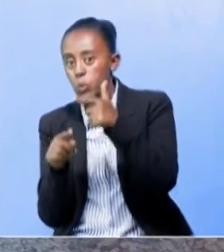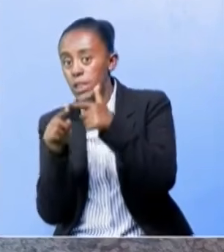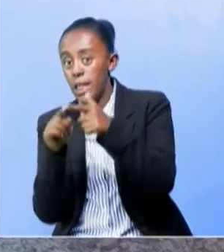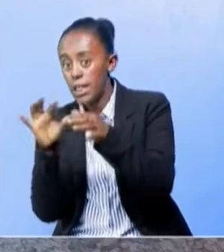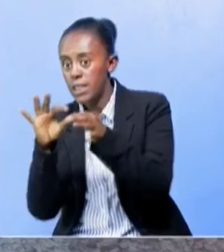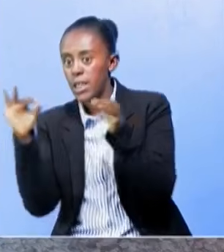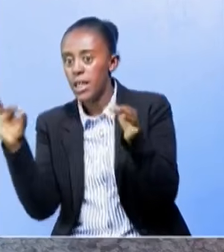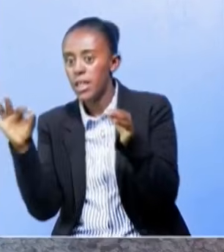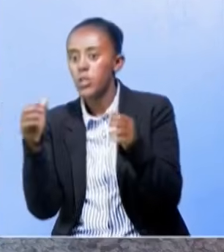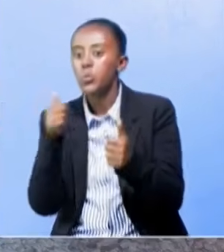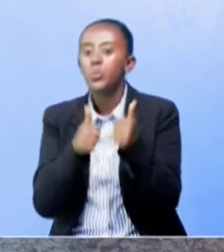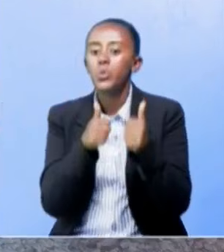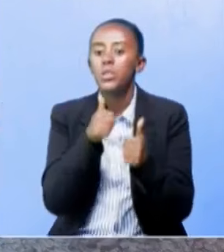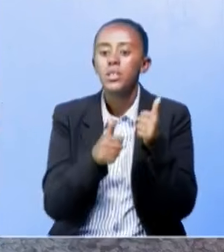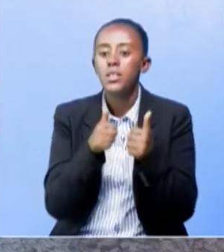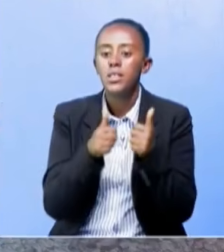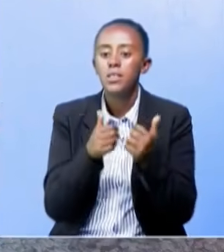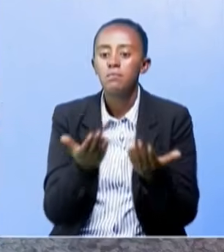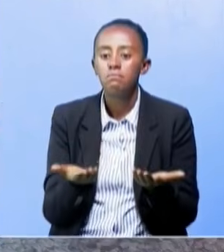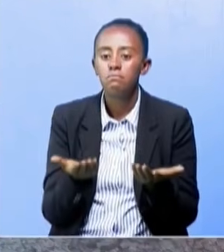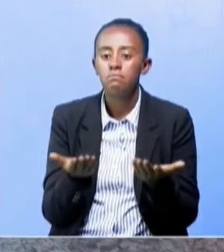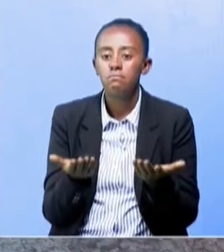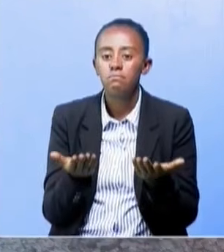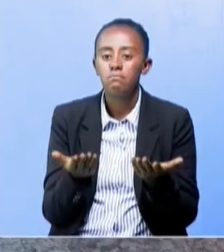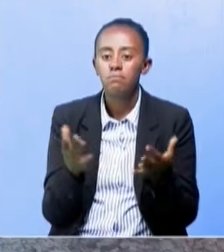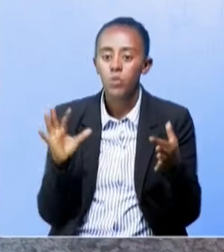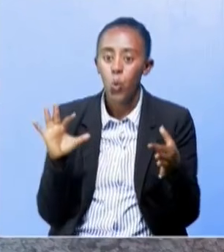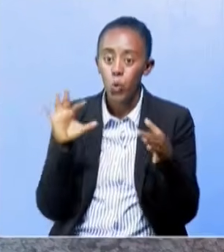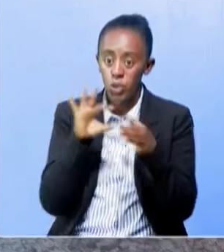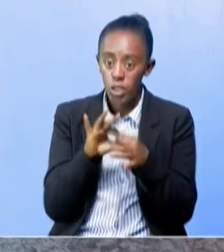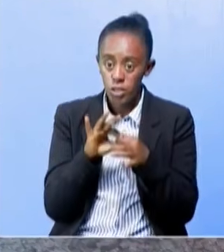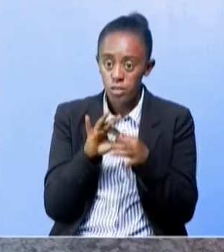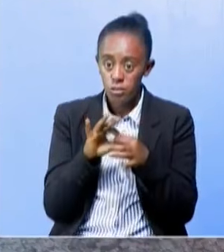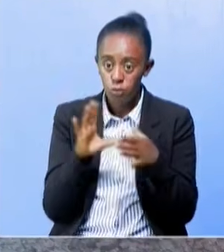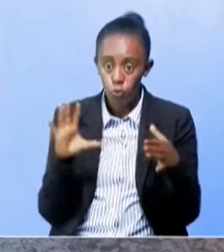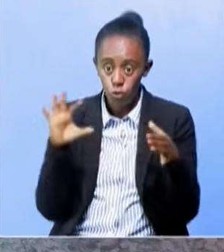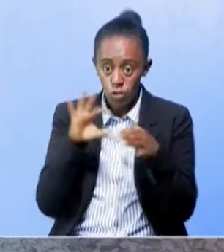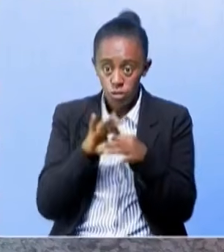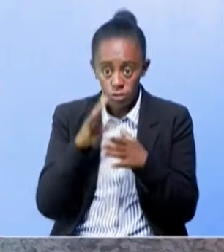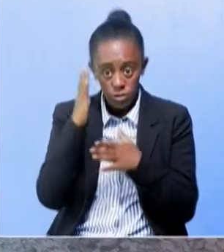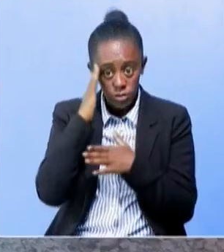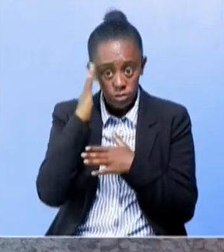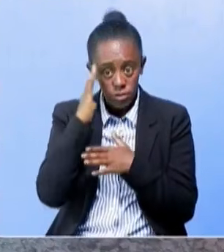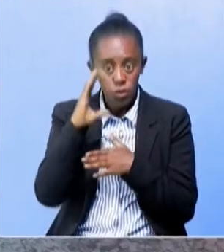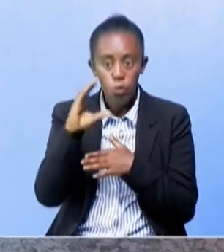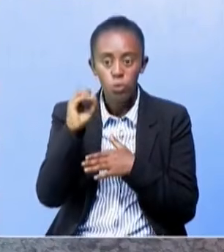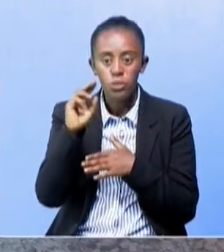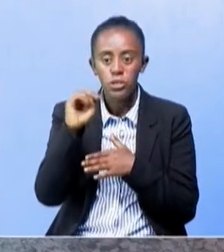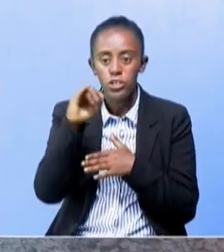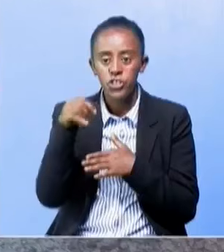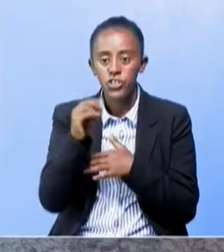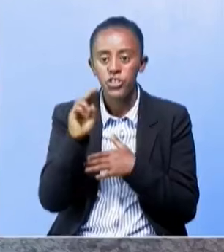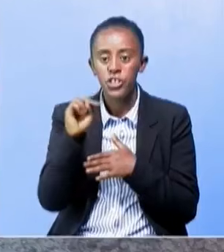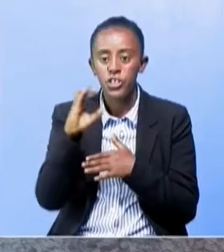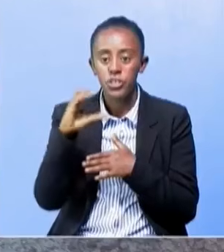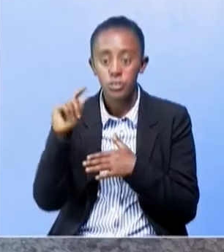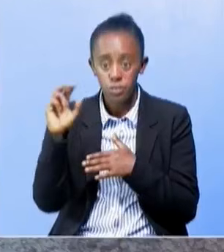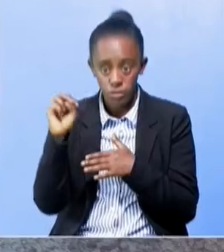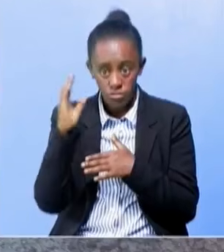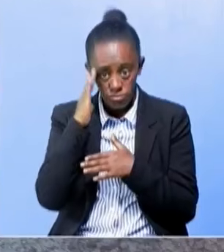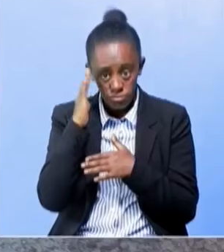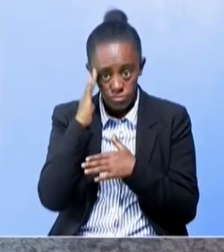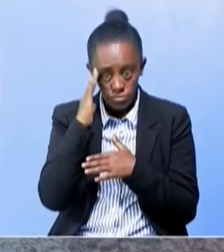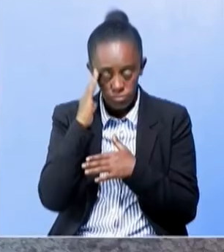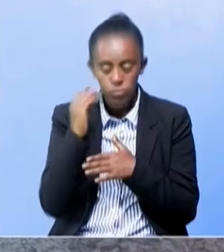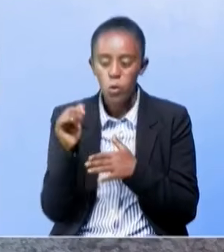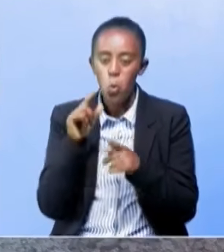sentence? This one is just the conjunction. Do you know conjunctions? Conjunctions mean the word that we